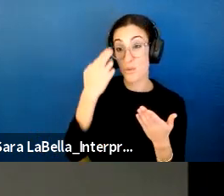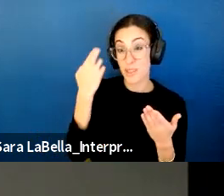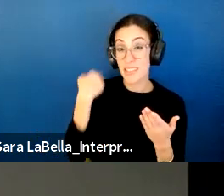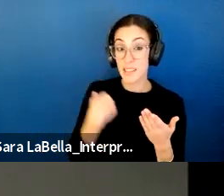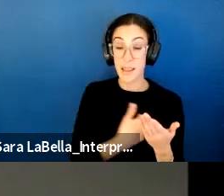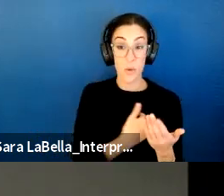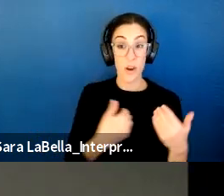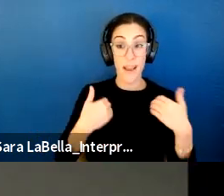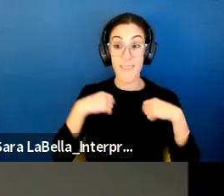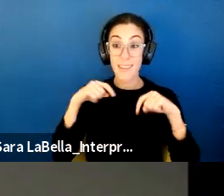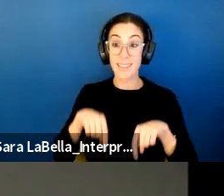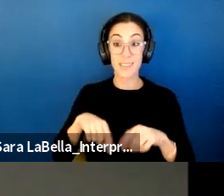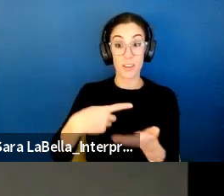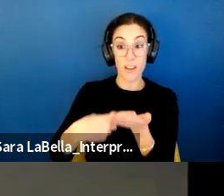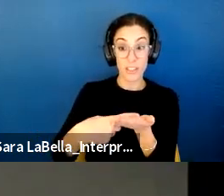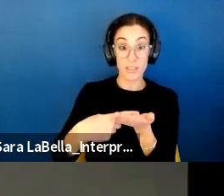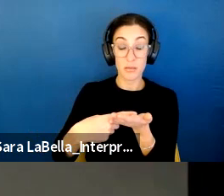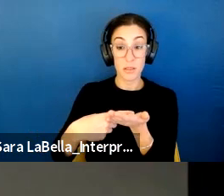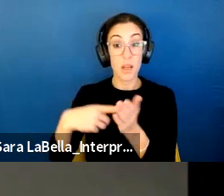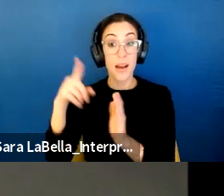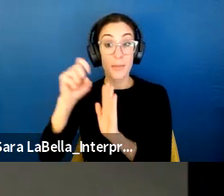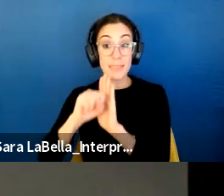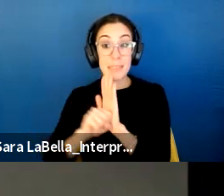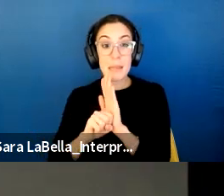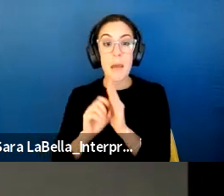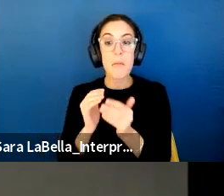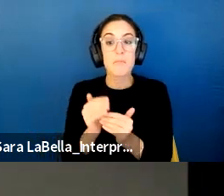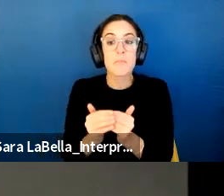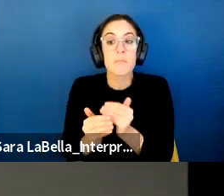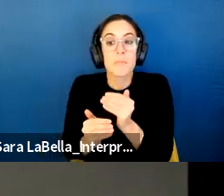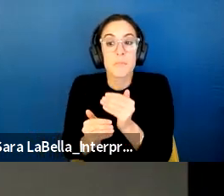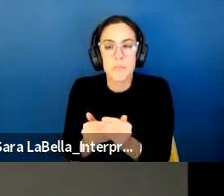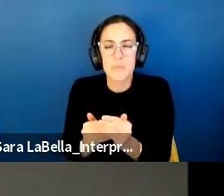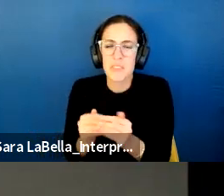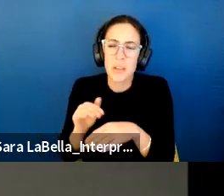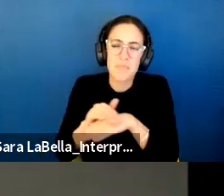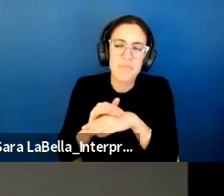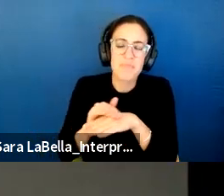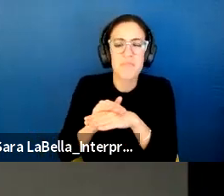is the state took a very preliminary step, apologizing for